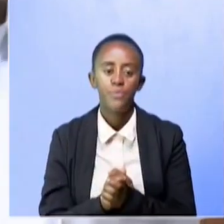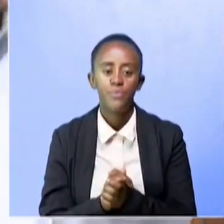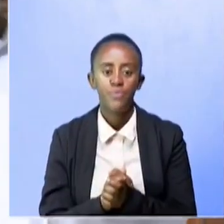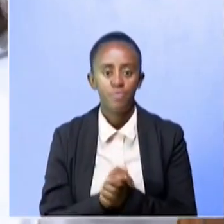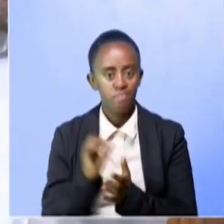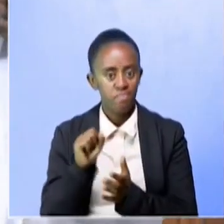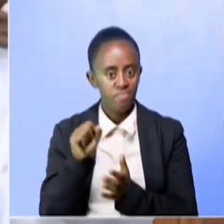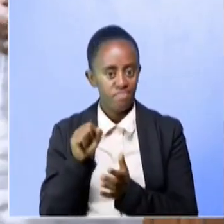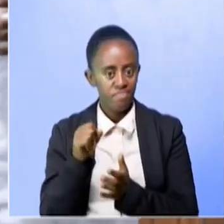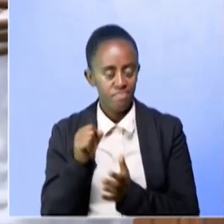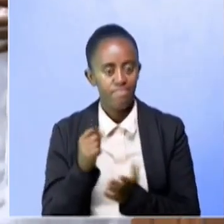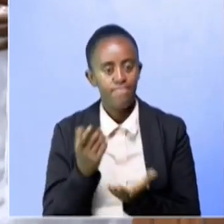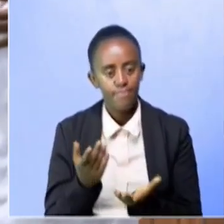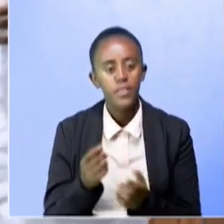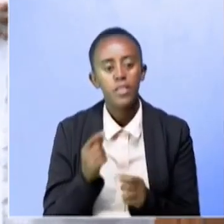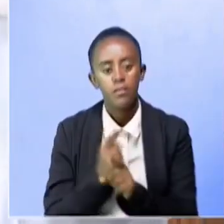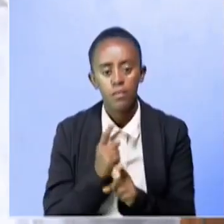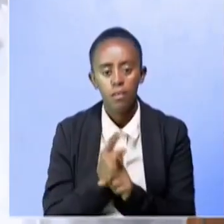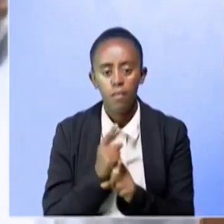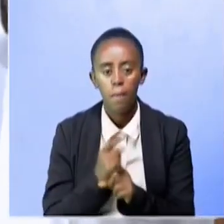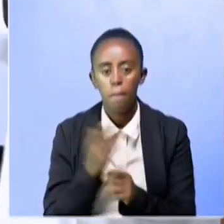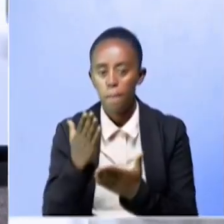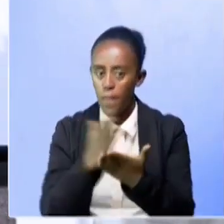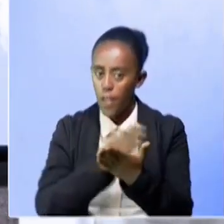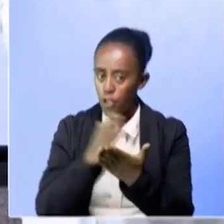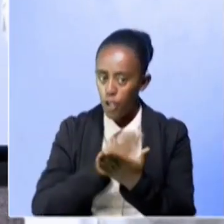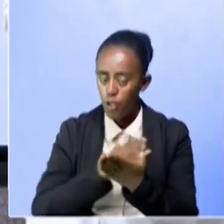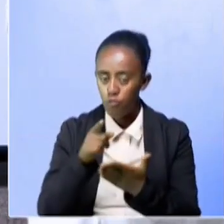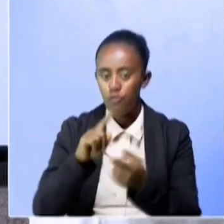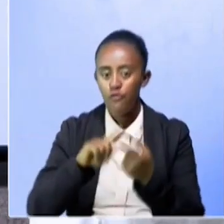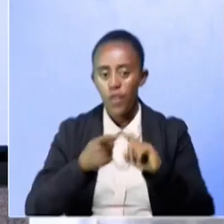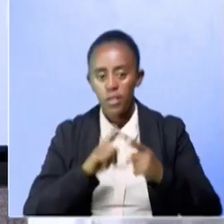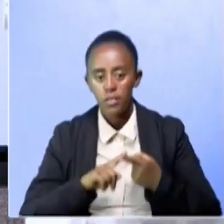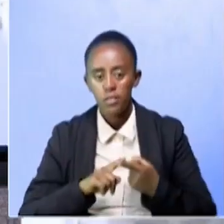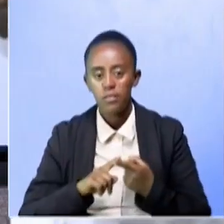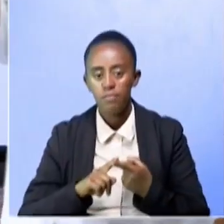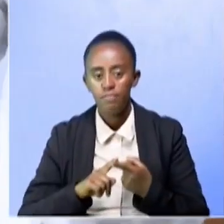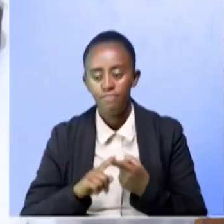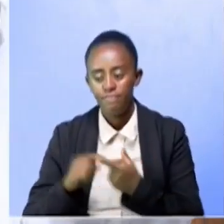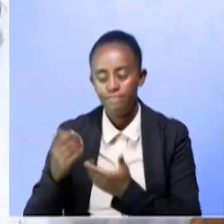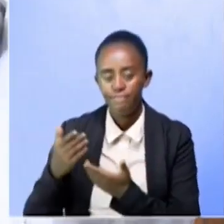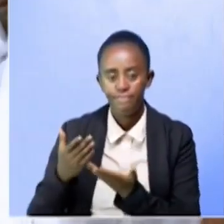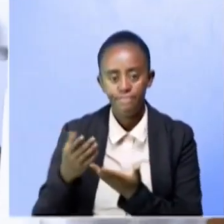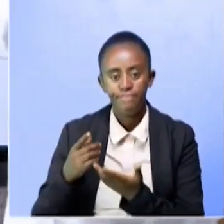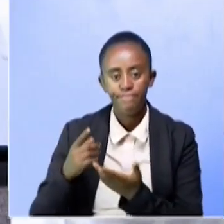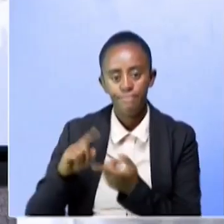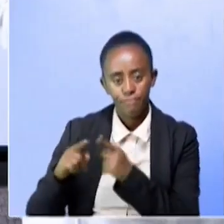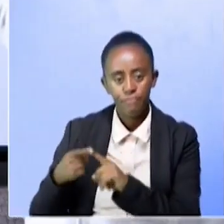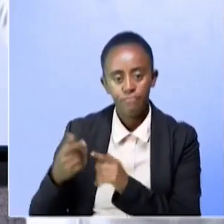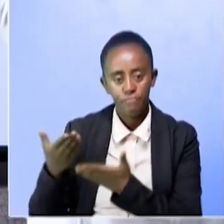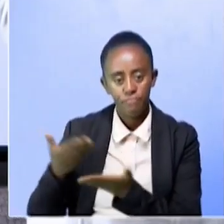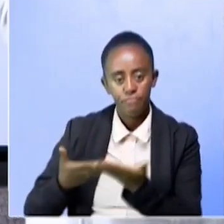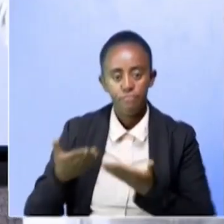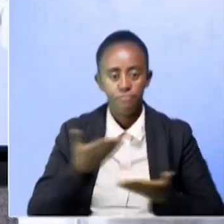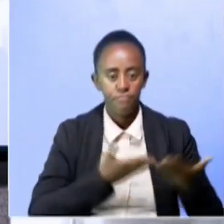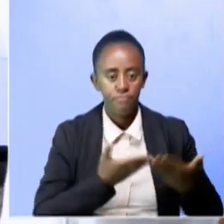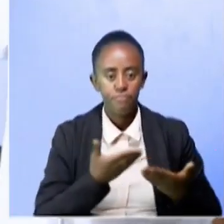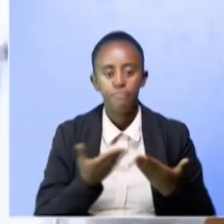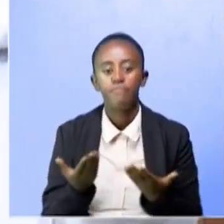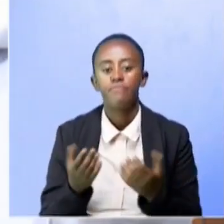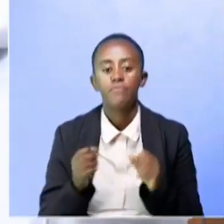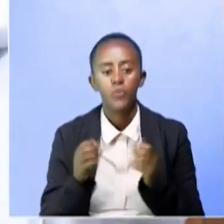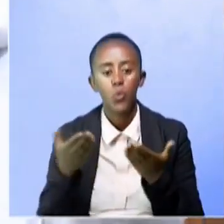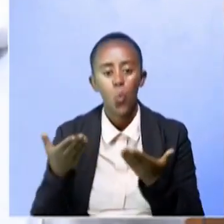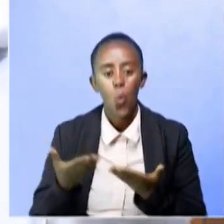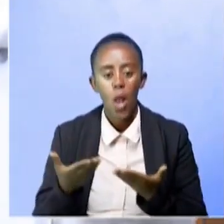Yeah, that's right. And share to your friends. That's interesting one. Okay, you're